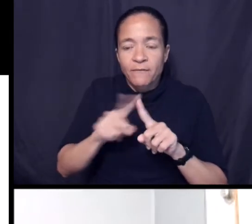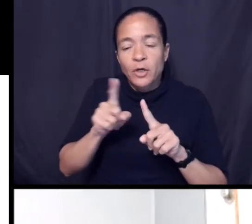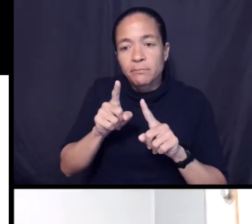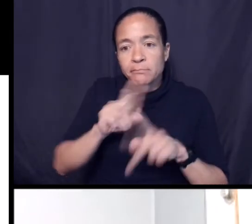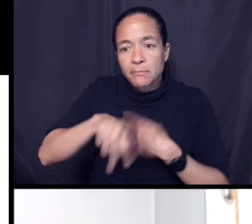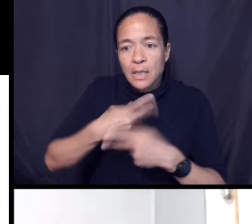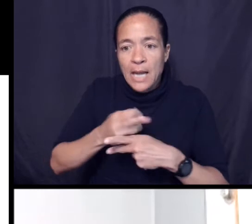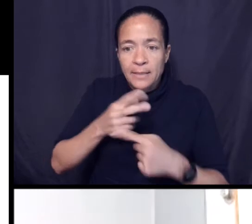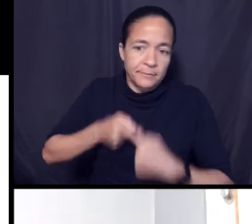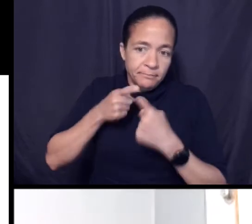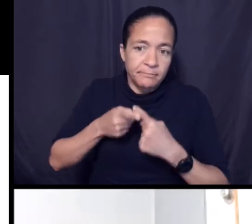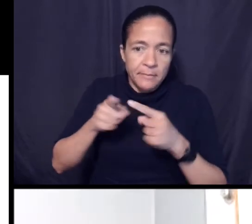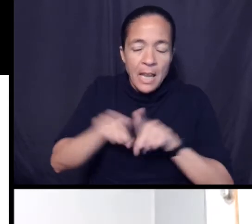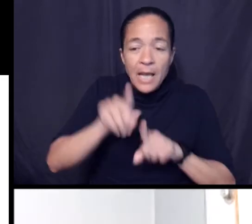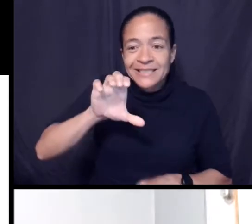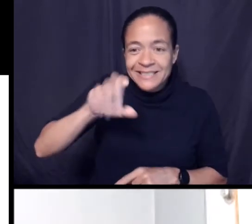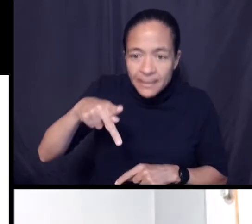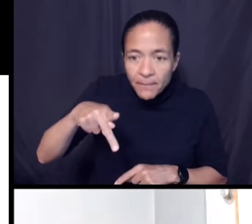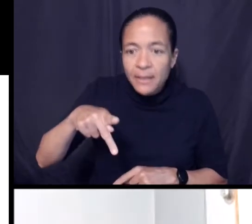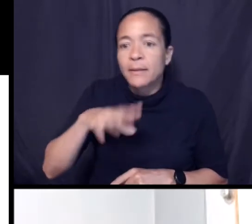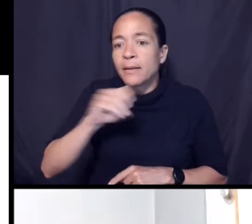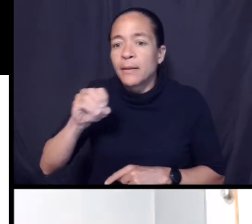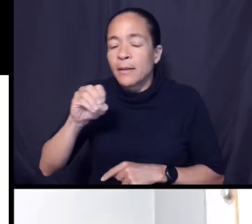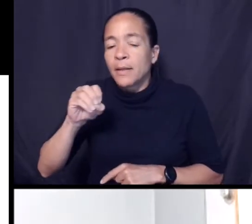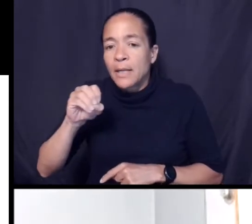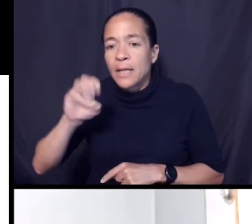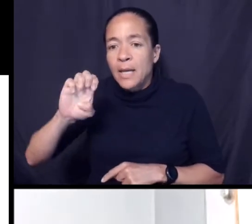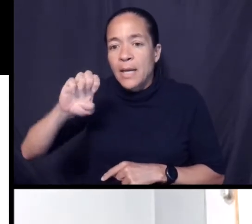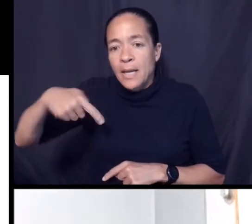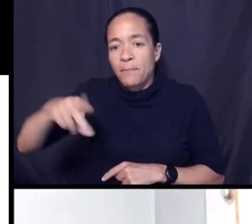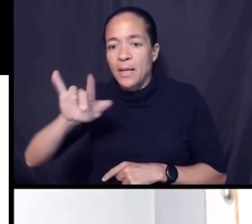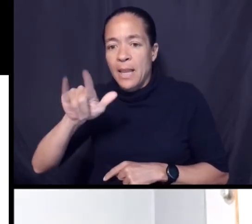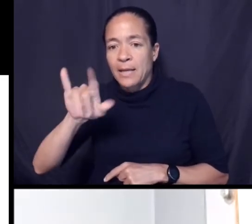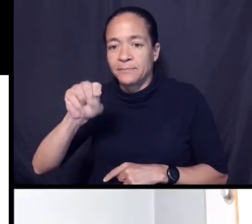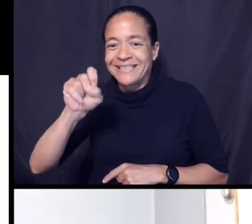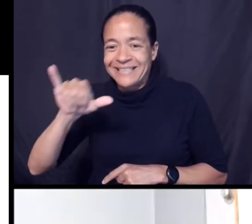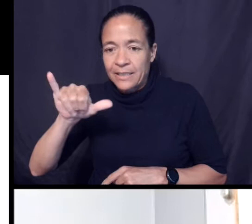as neurodevelopmental disorders such as cerebral palsy, as well as epilepsy.